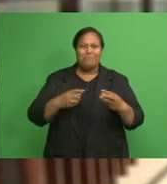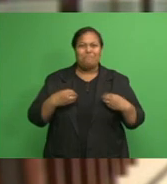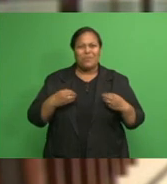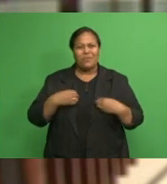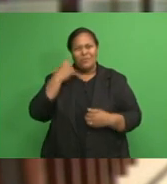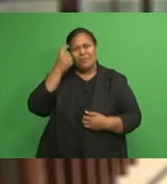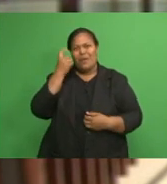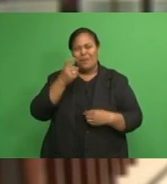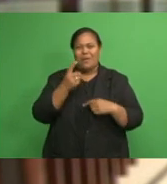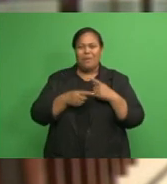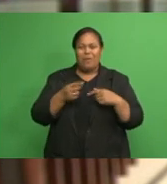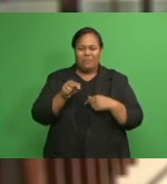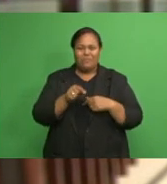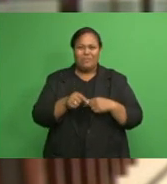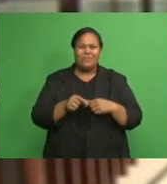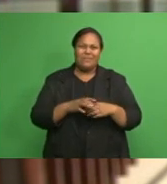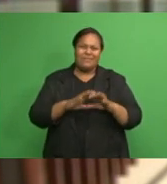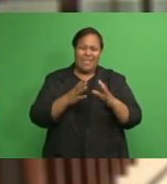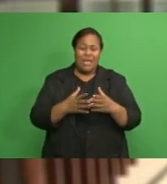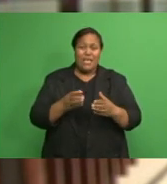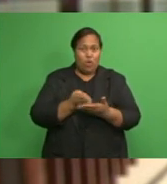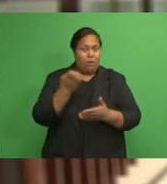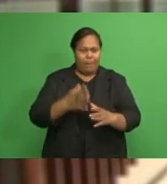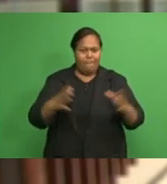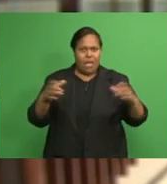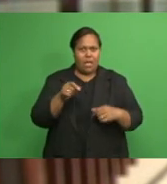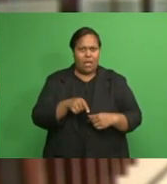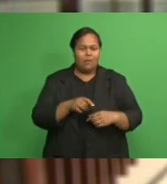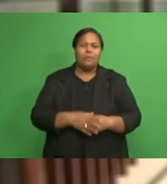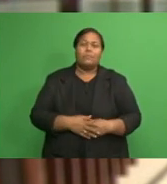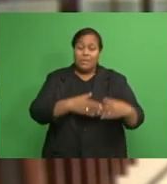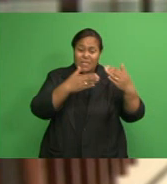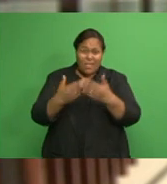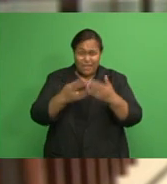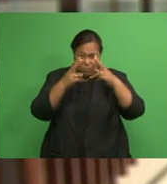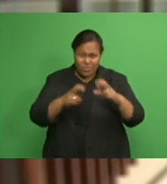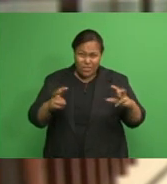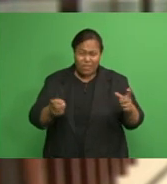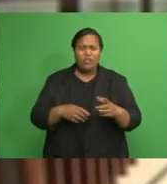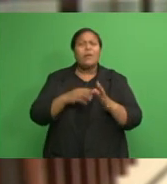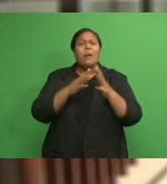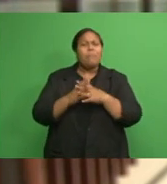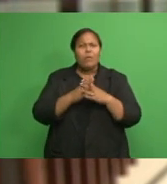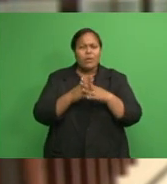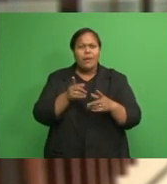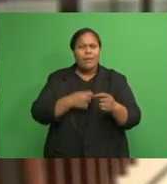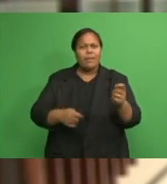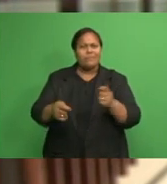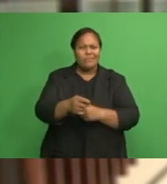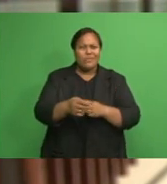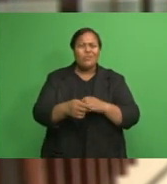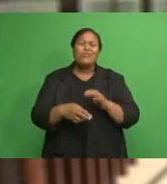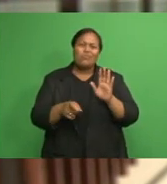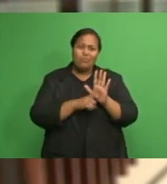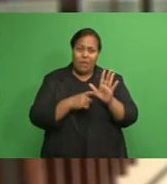the world's largest economy. According to an IMF study, the US dollar's exchange rate will be a key factor in the pace of global